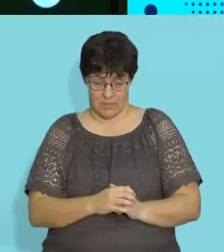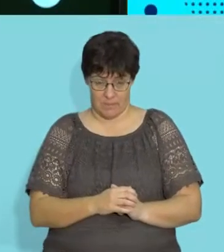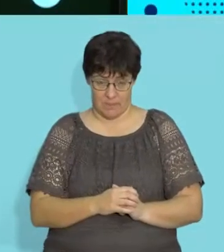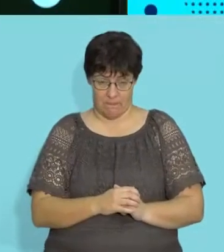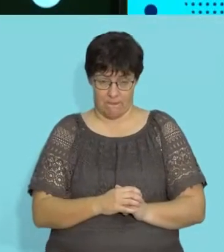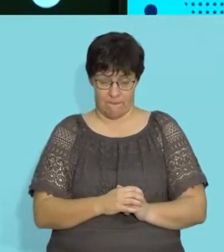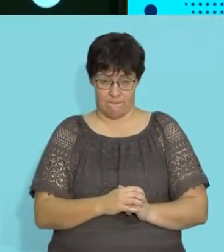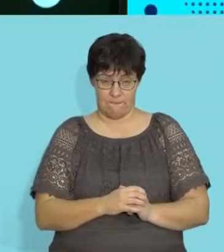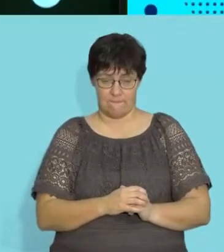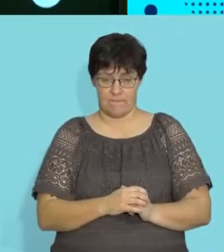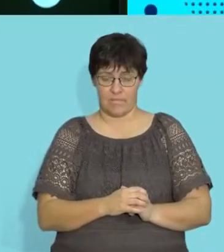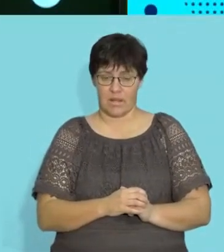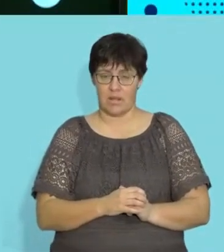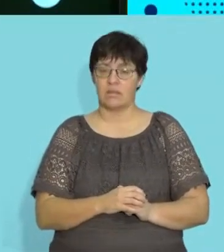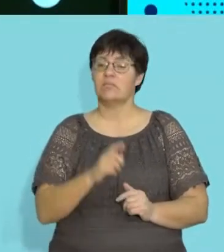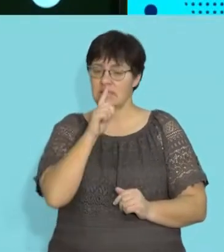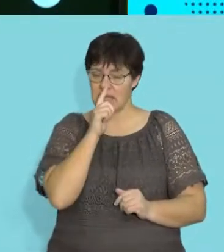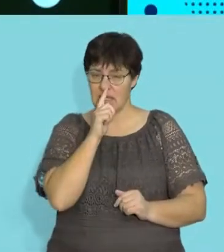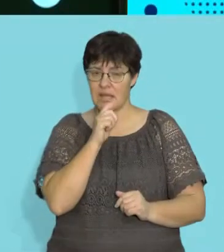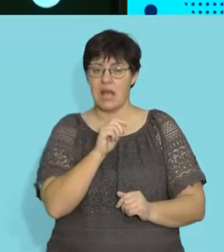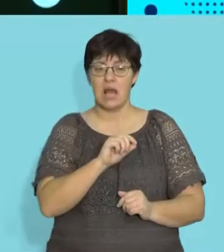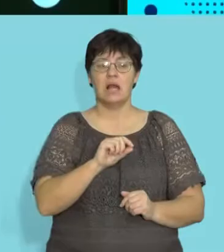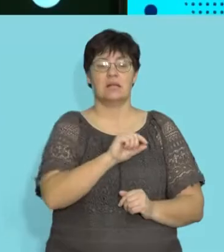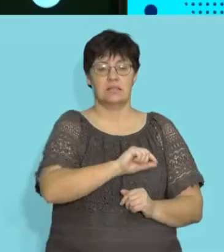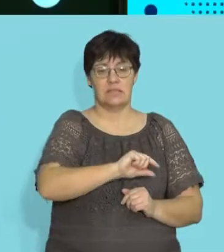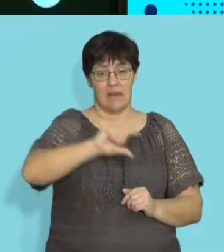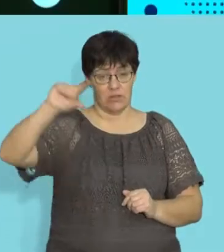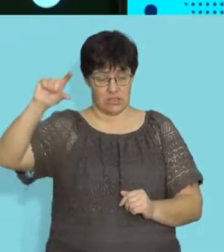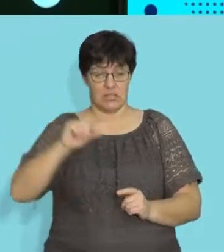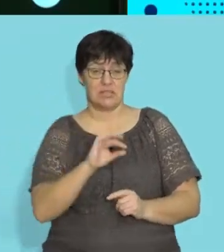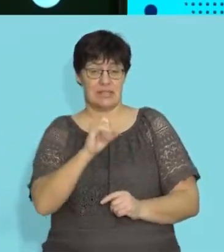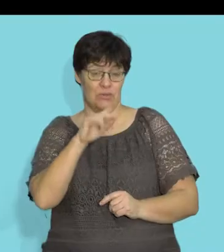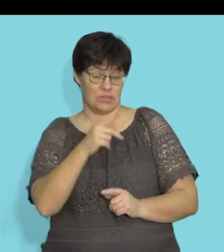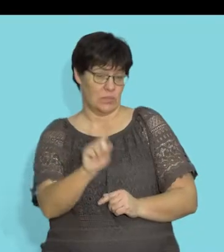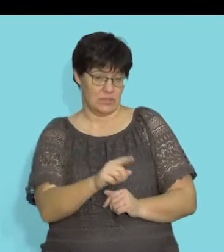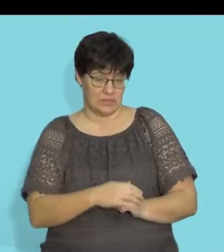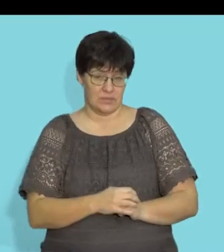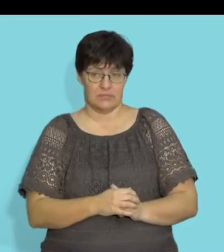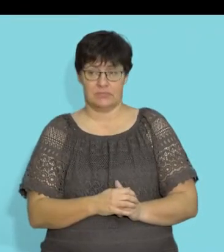converging. Let's look what a diverging series is.